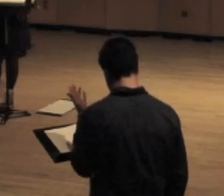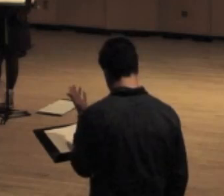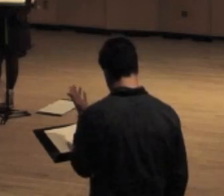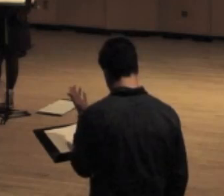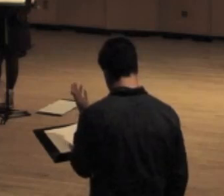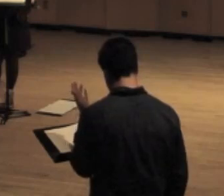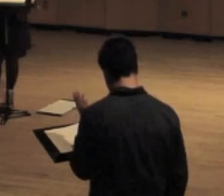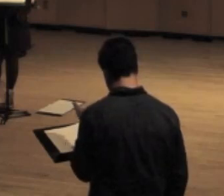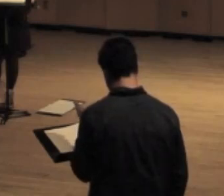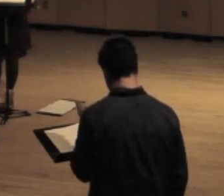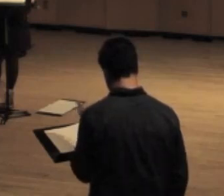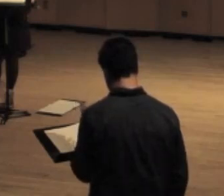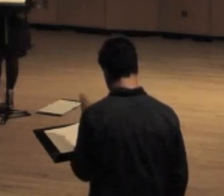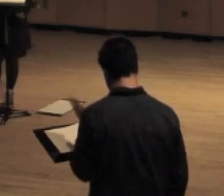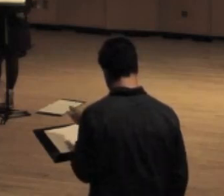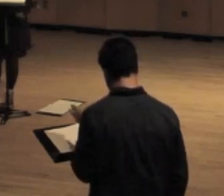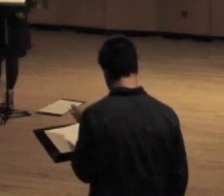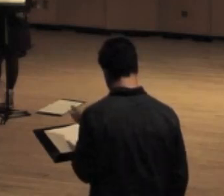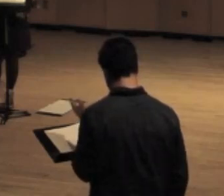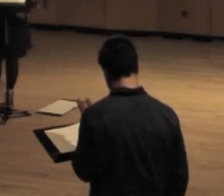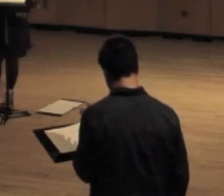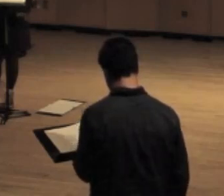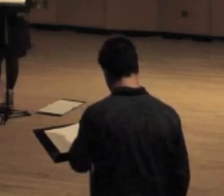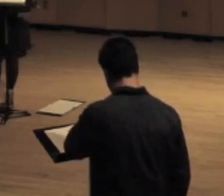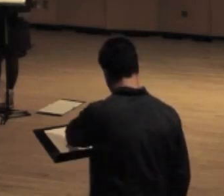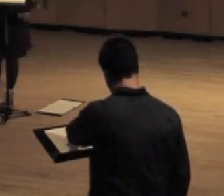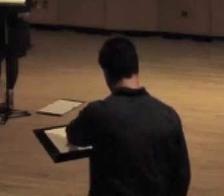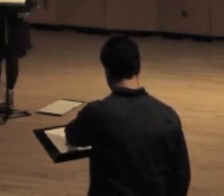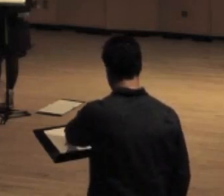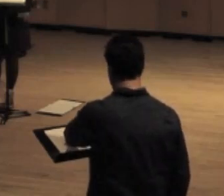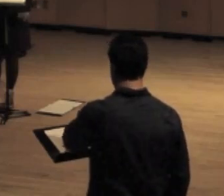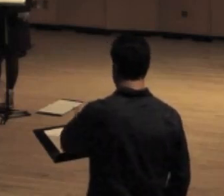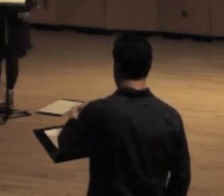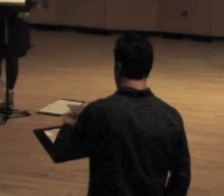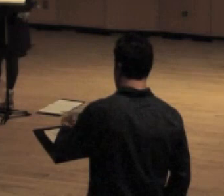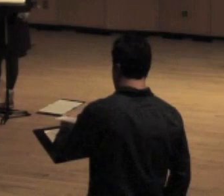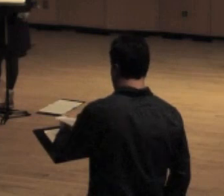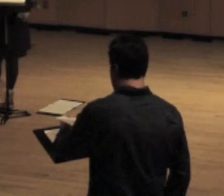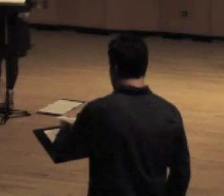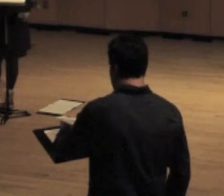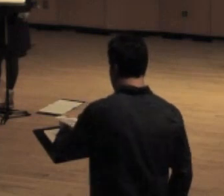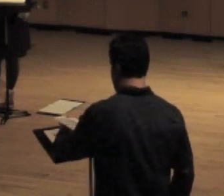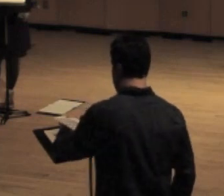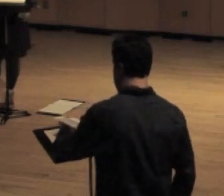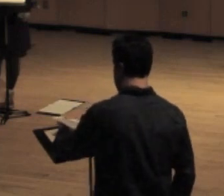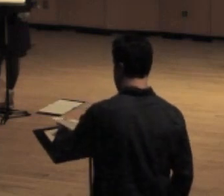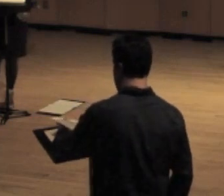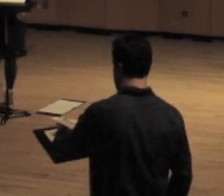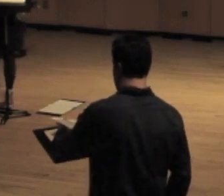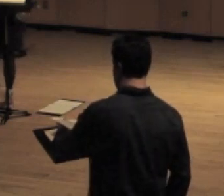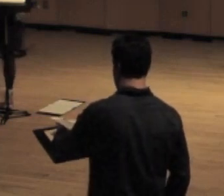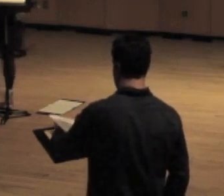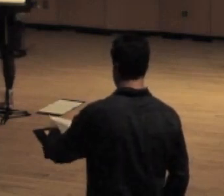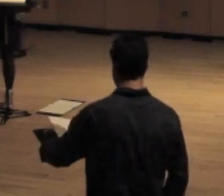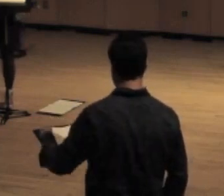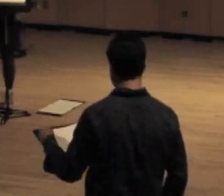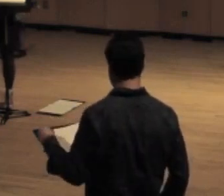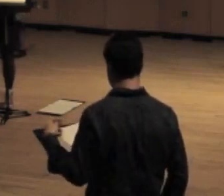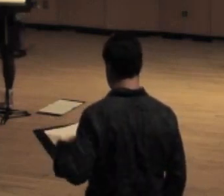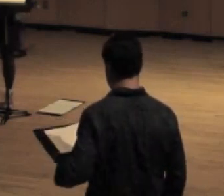impossible to get him to fall asleep again I had to rock him push him back and forth just to get him to